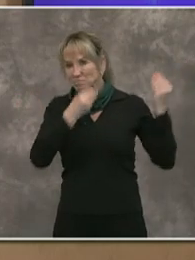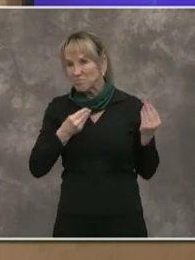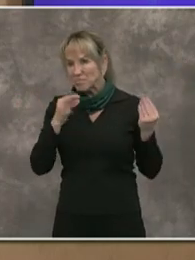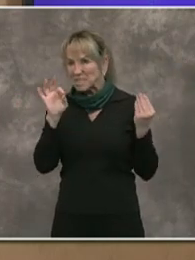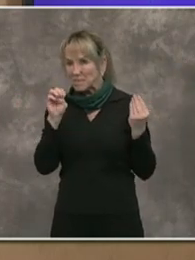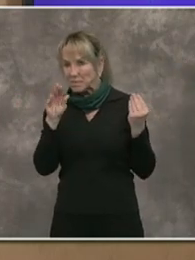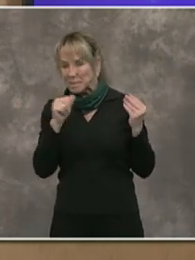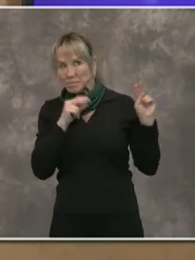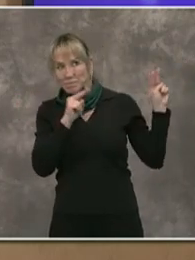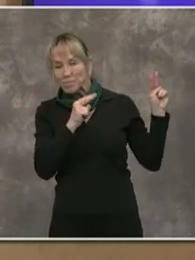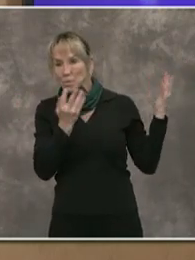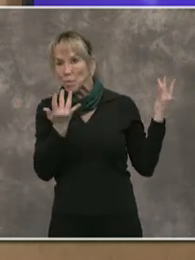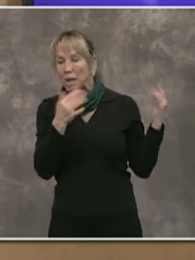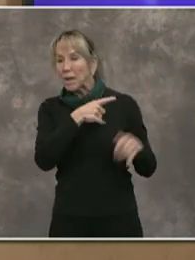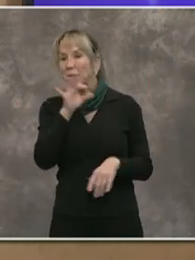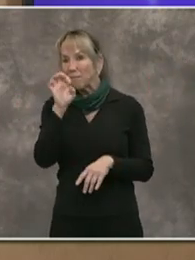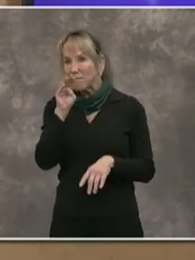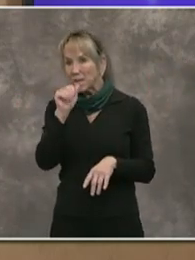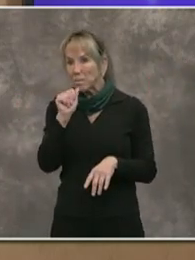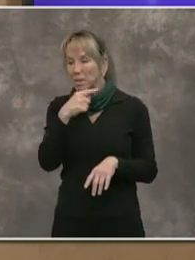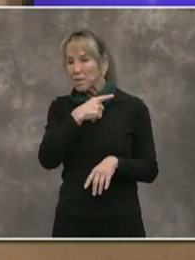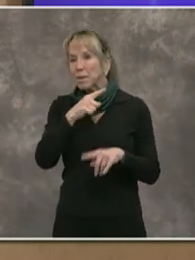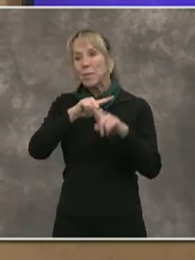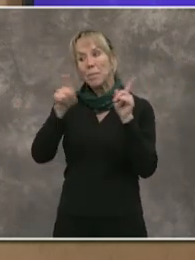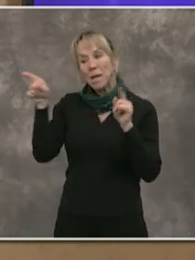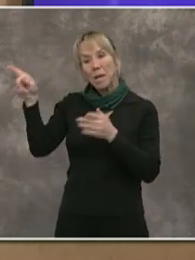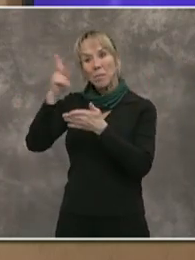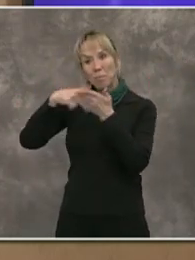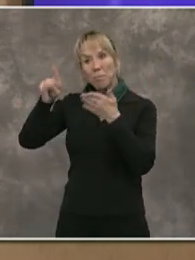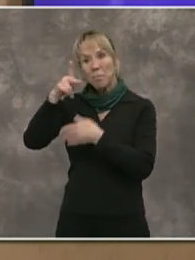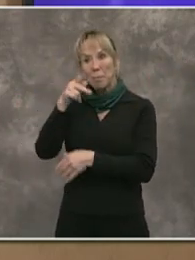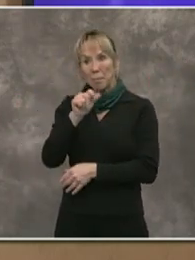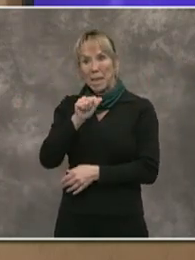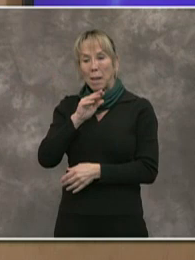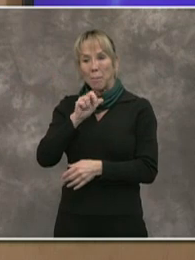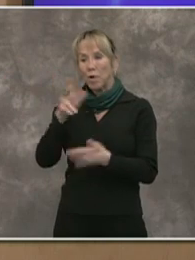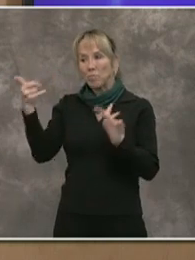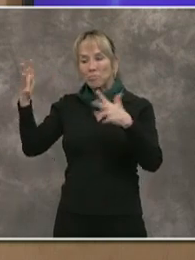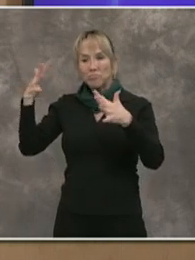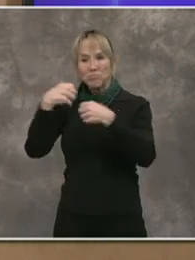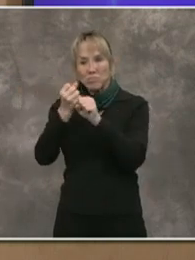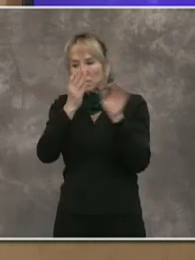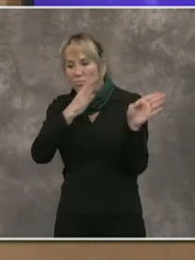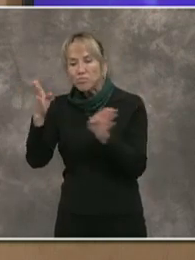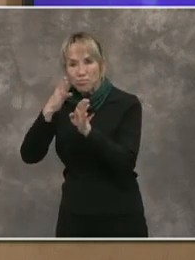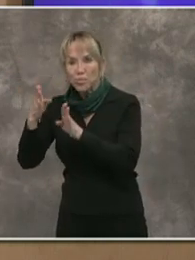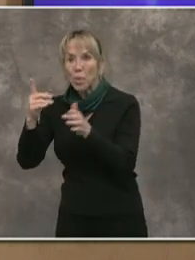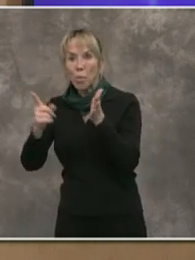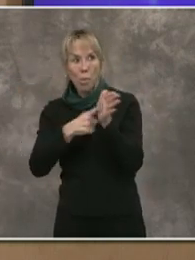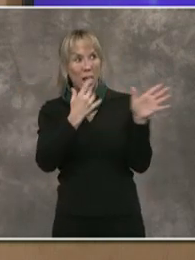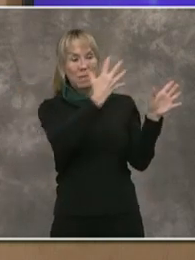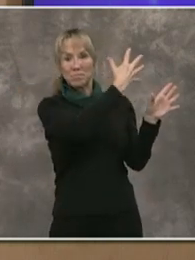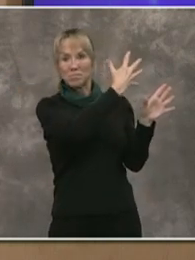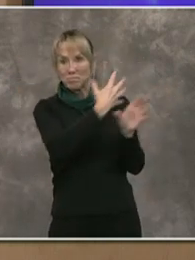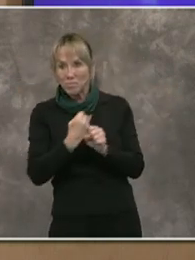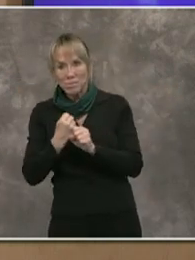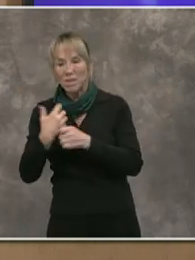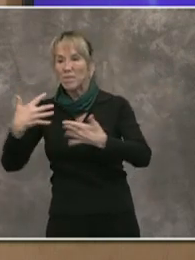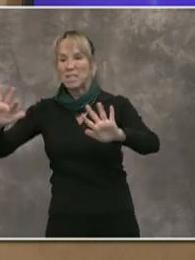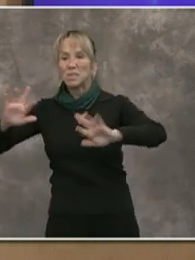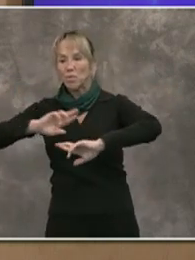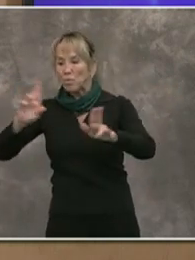but Palomar is making the necessary arrangements so that when it is received here, we can stand it up and be